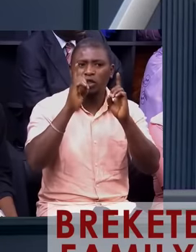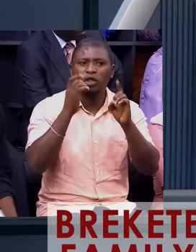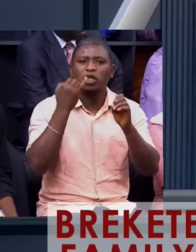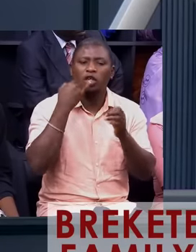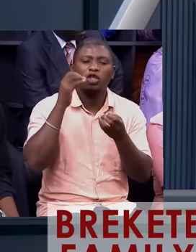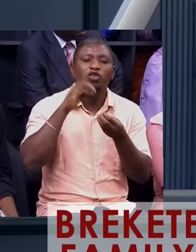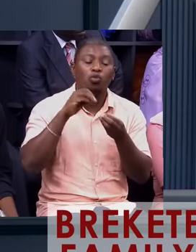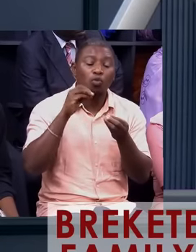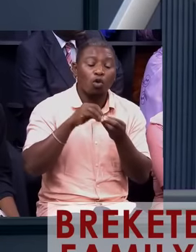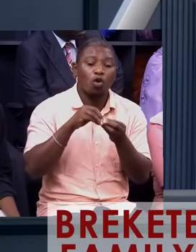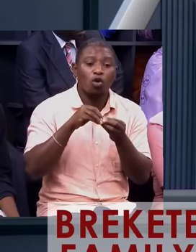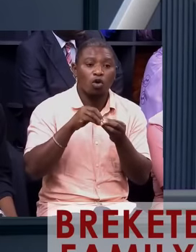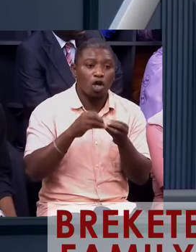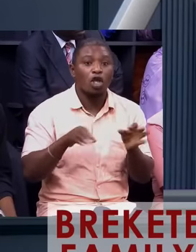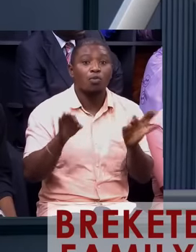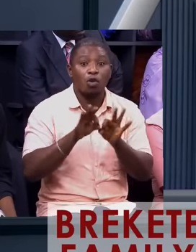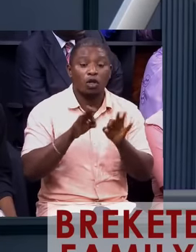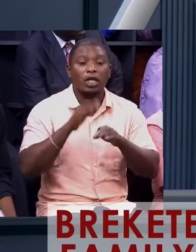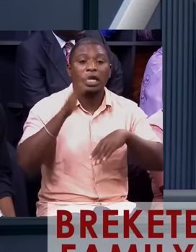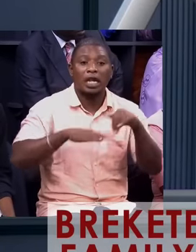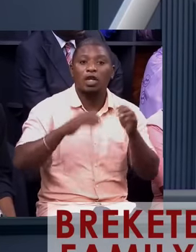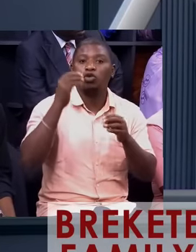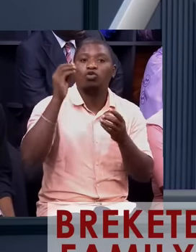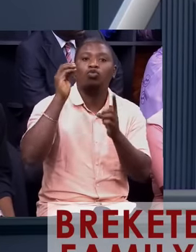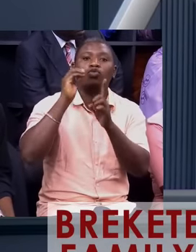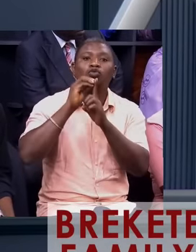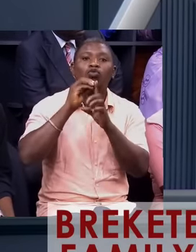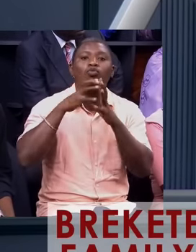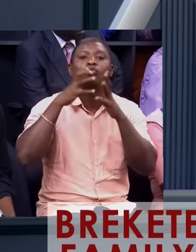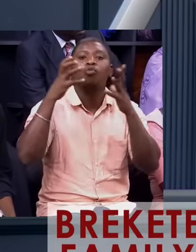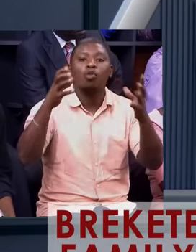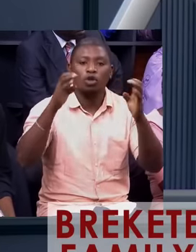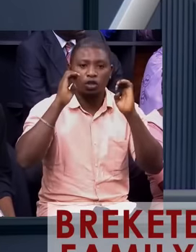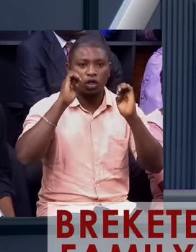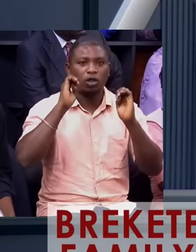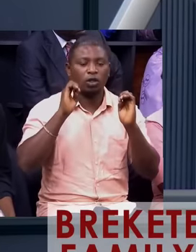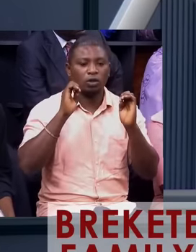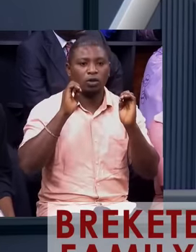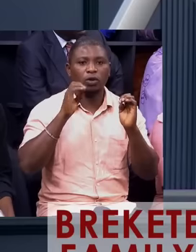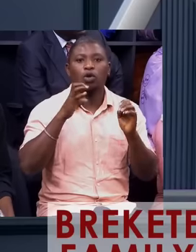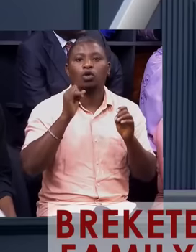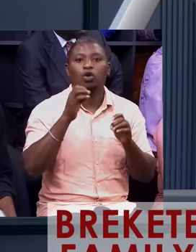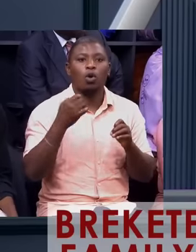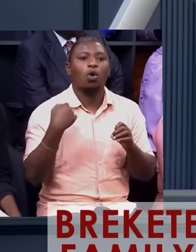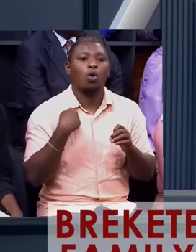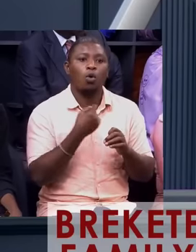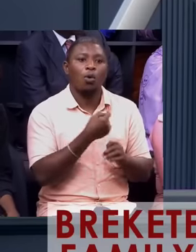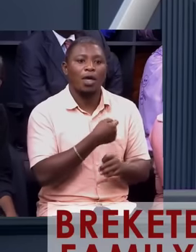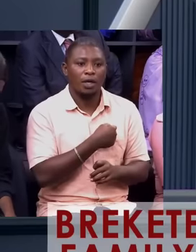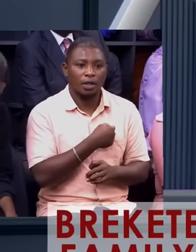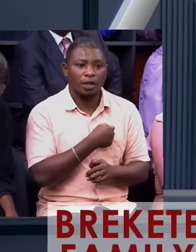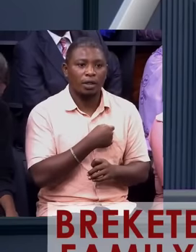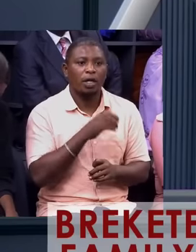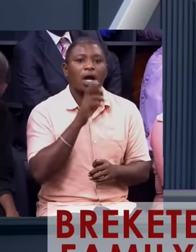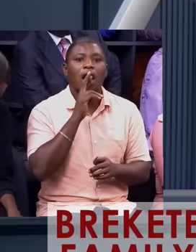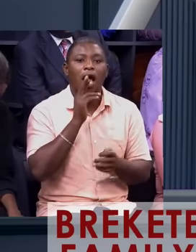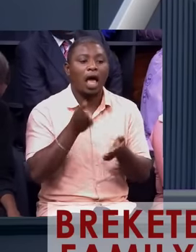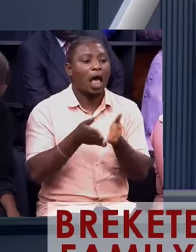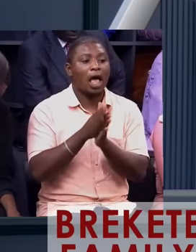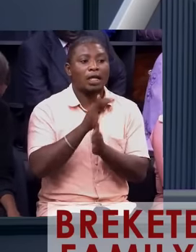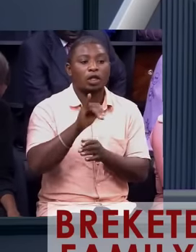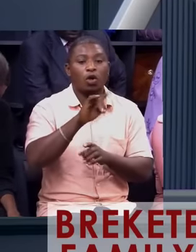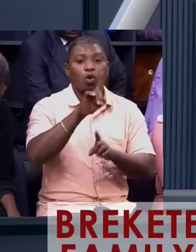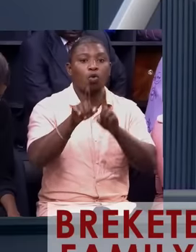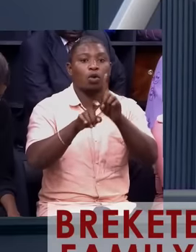to too much education are we together yes so we are asking